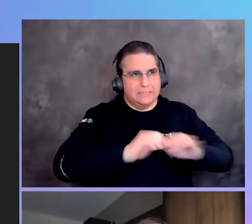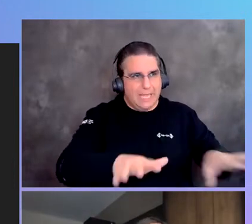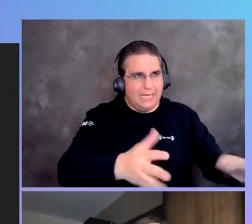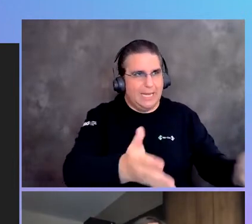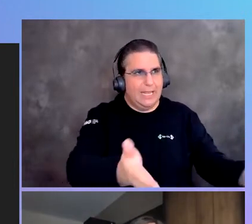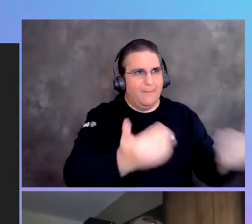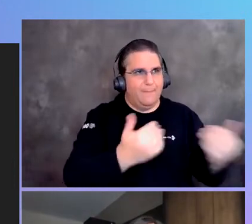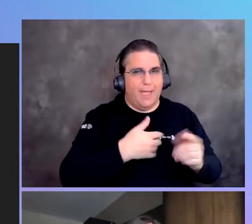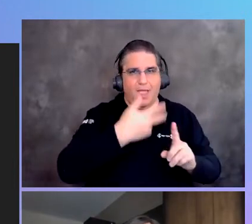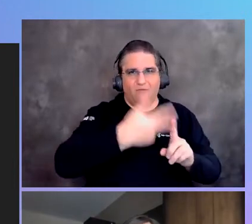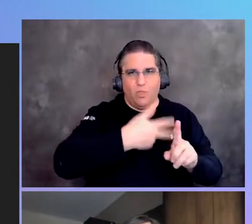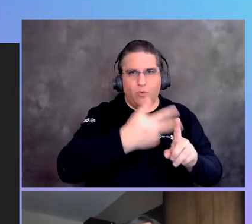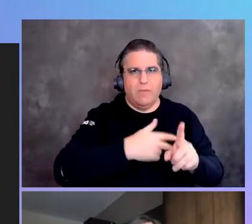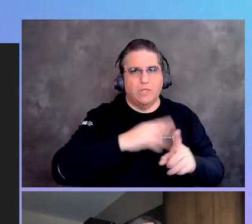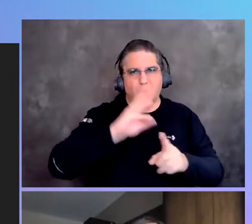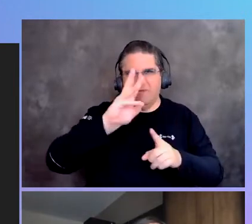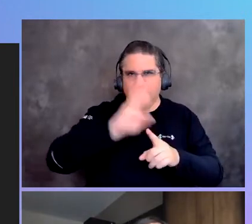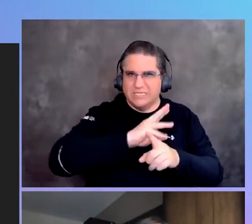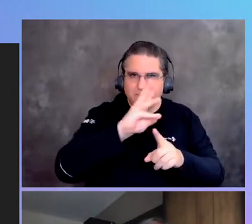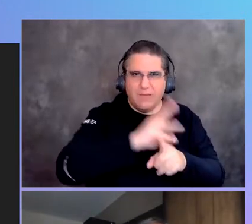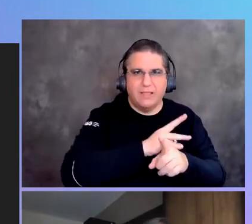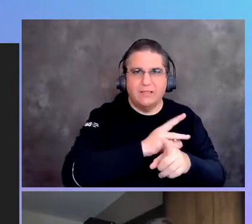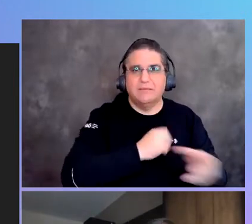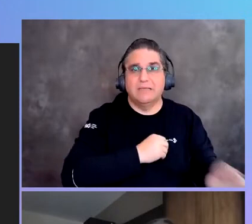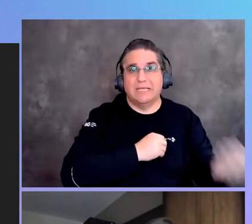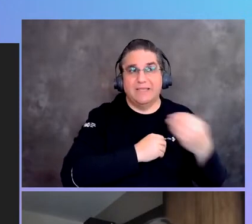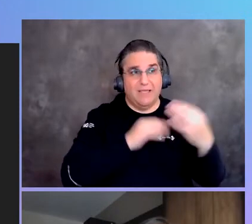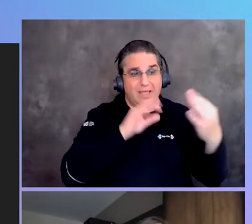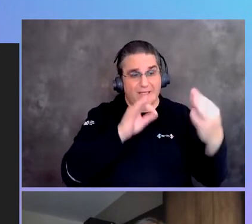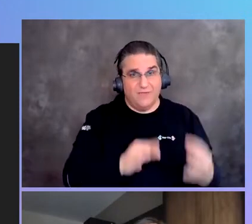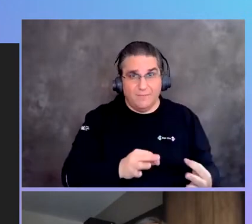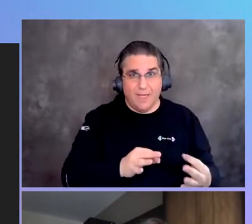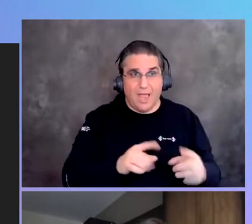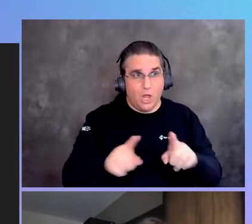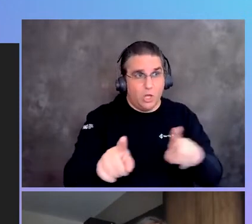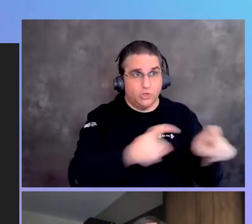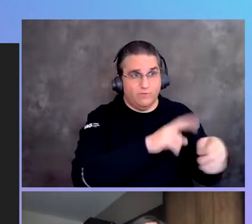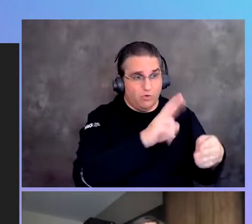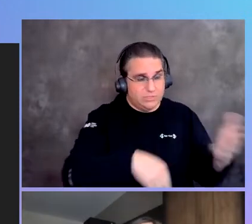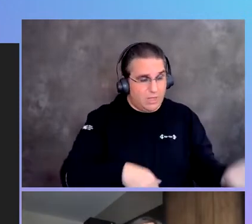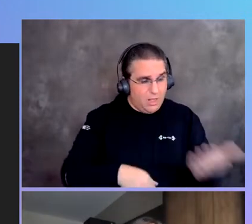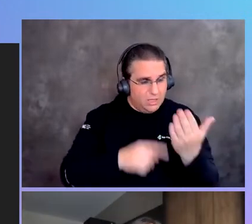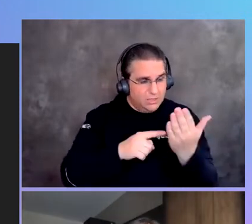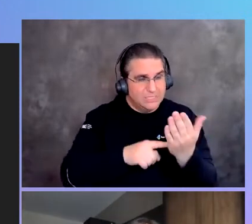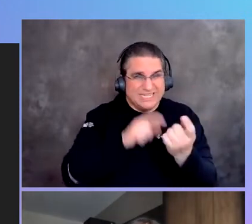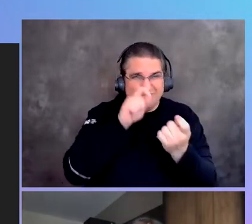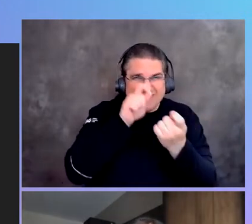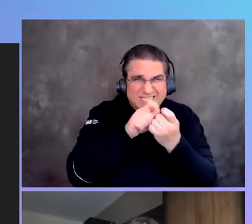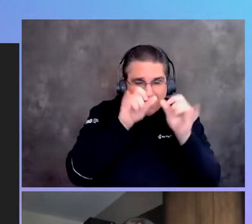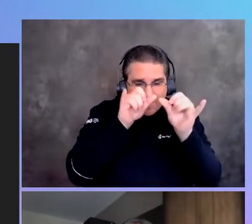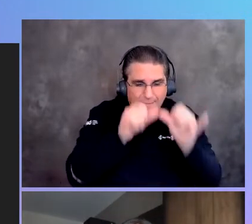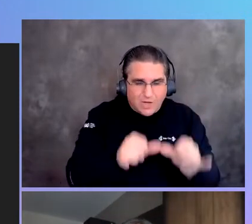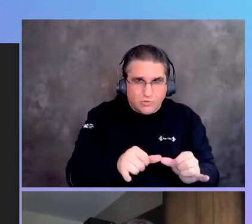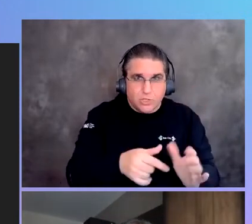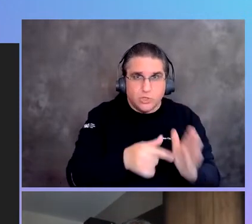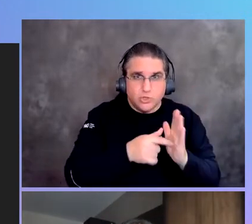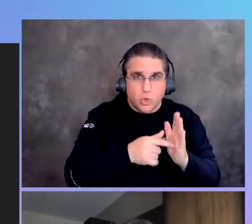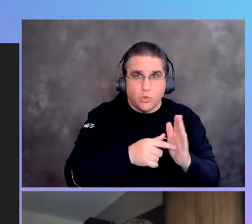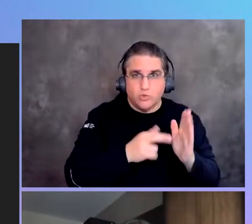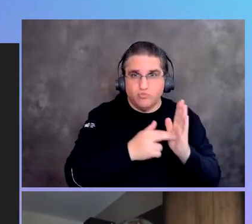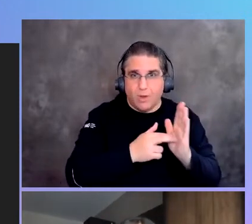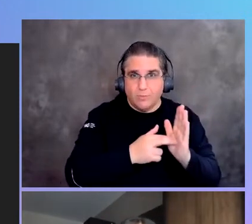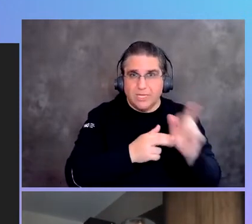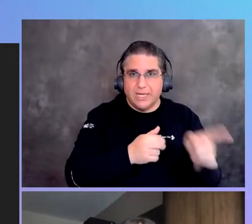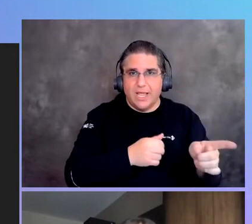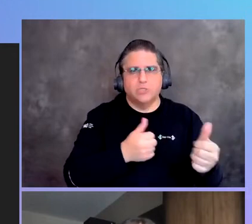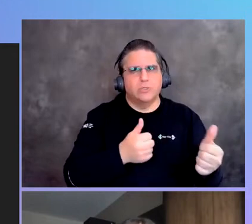and getting user feedback or getting survey results on it and specific metrics on whether or not you're representing is fairly easy to set